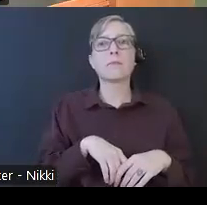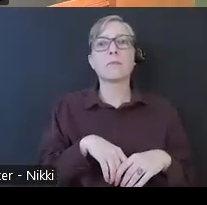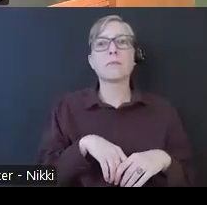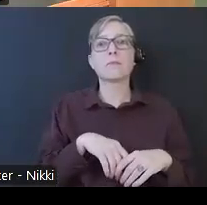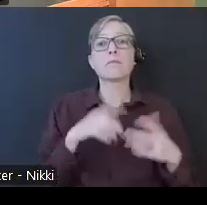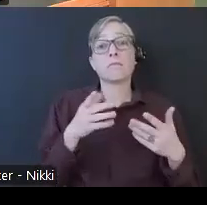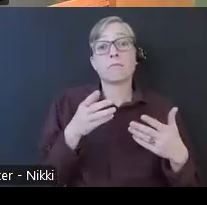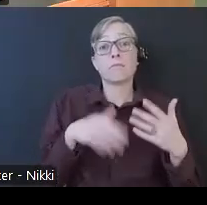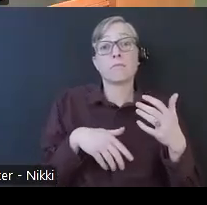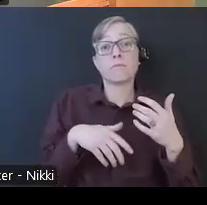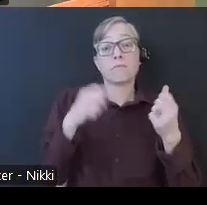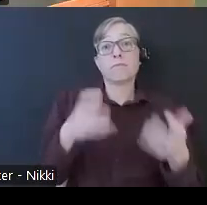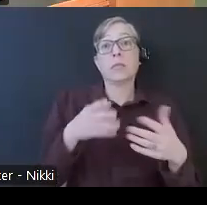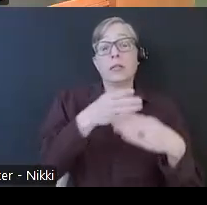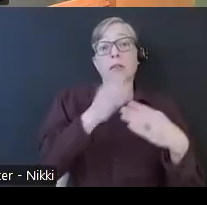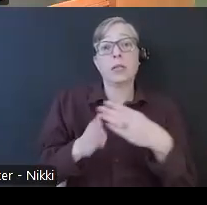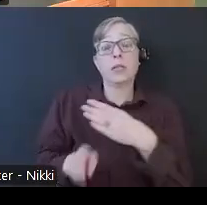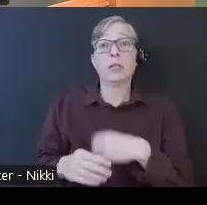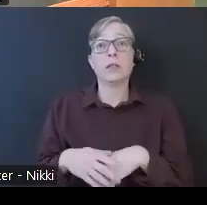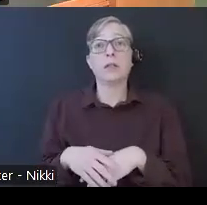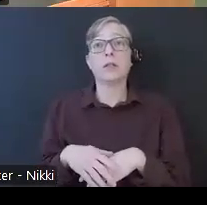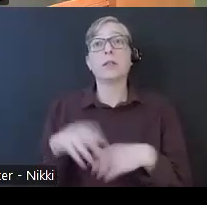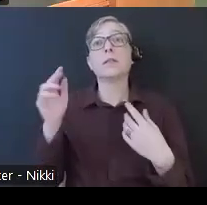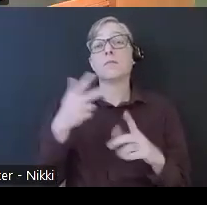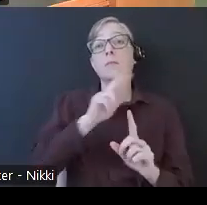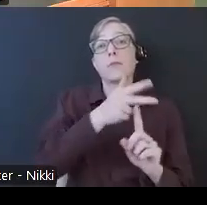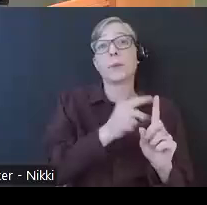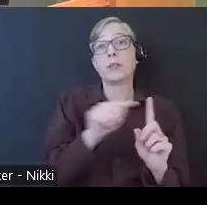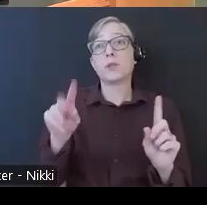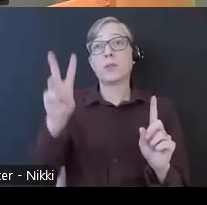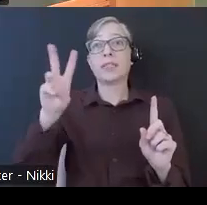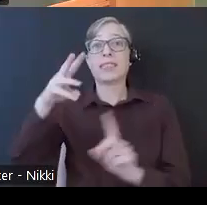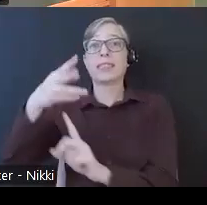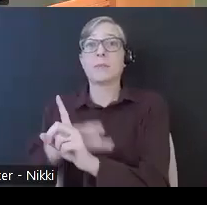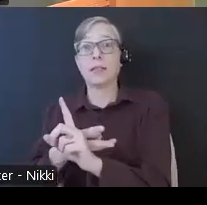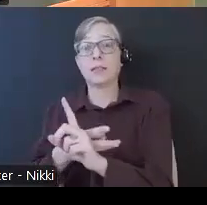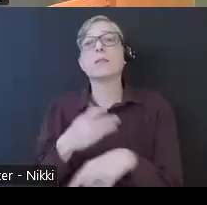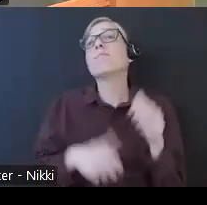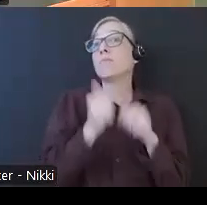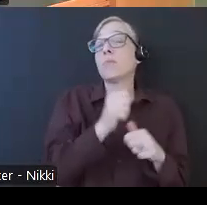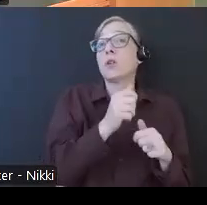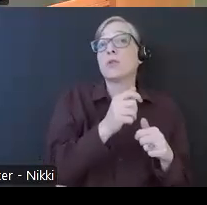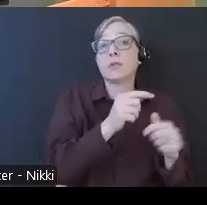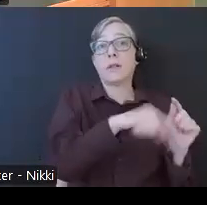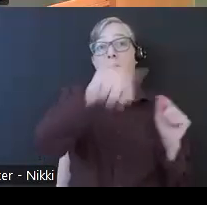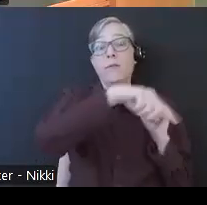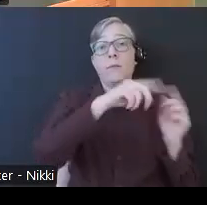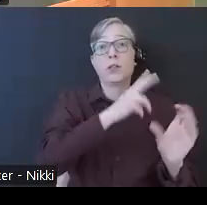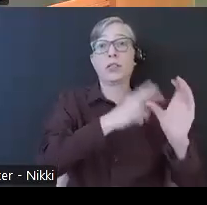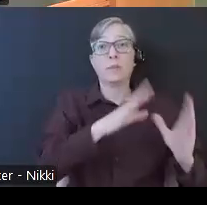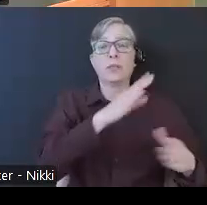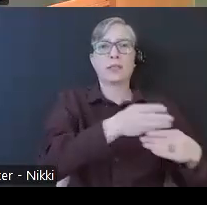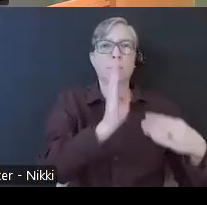and 6 months. Most of the sessions were completed within 3 months. And you can see also by age group too, there was still high rates